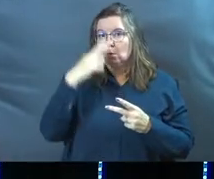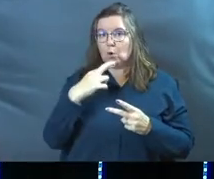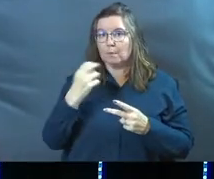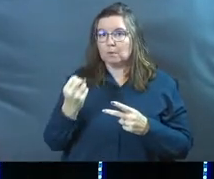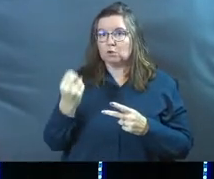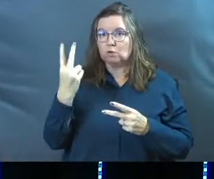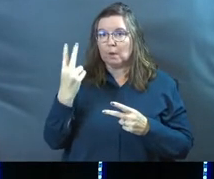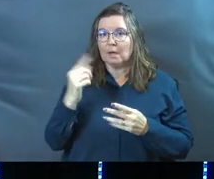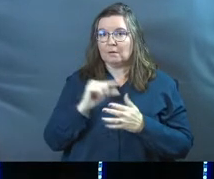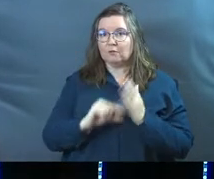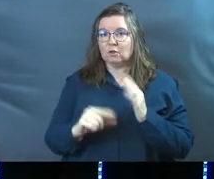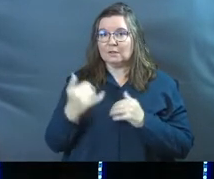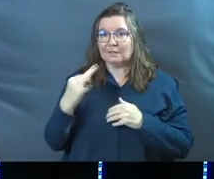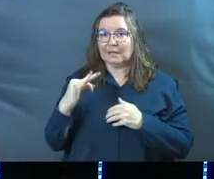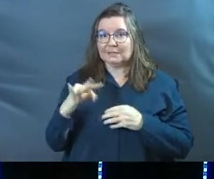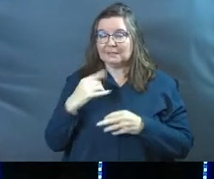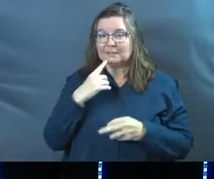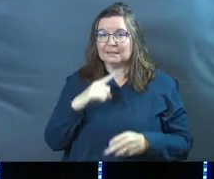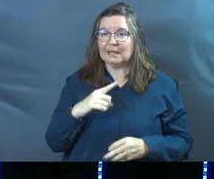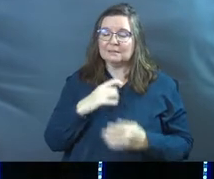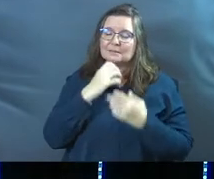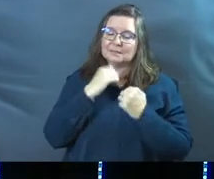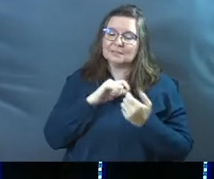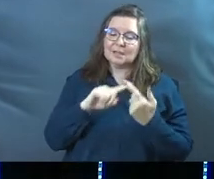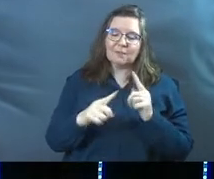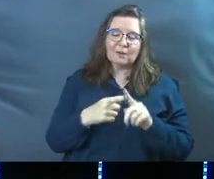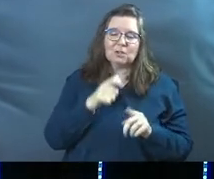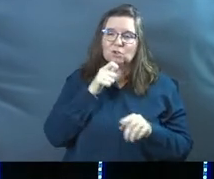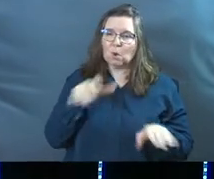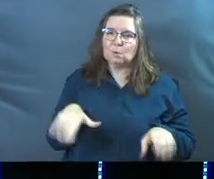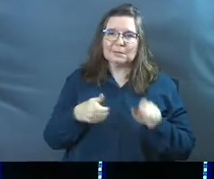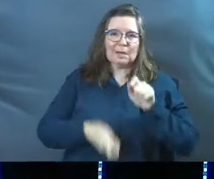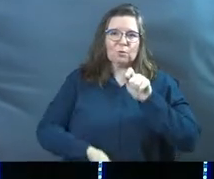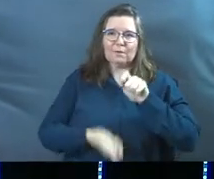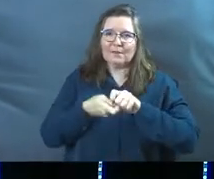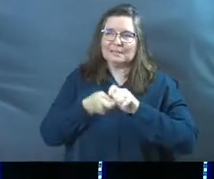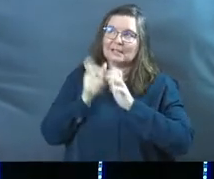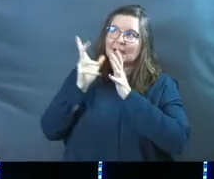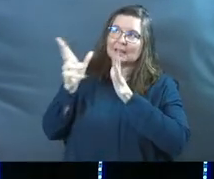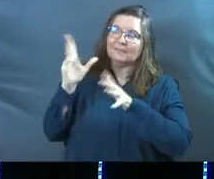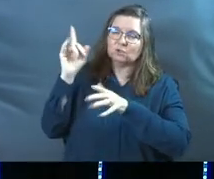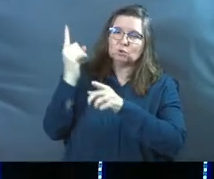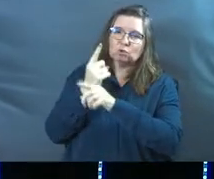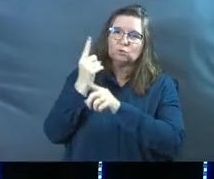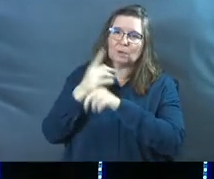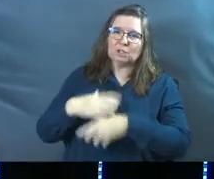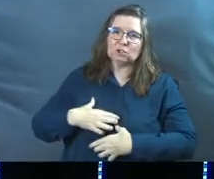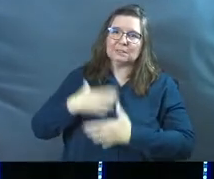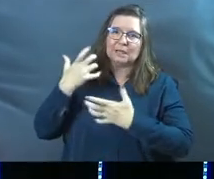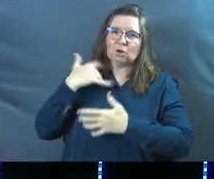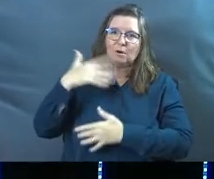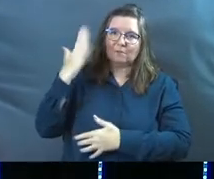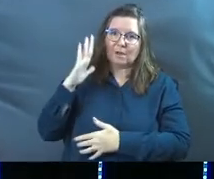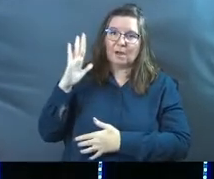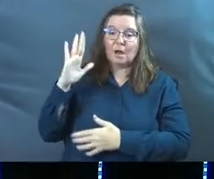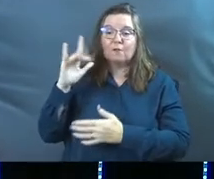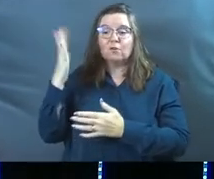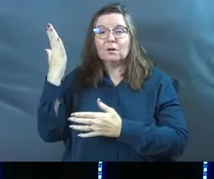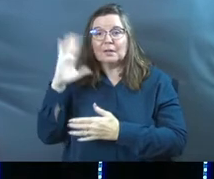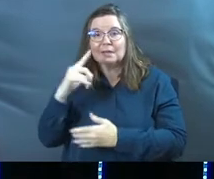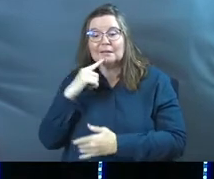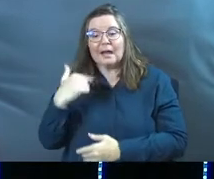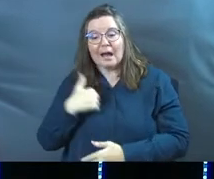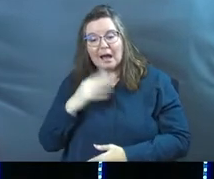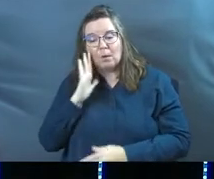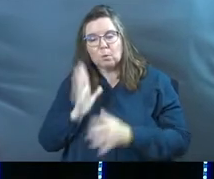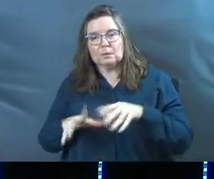says, dear friends, never take revenge. Leave that to the righteous anger of God. For the scripture says, I will take revenge. I will pay